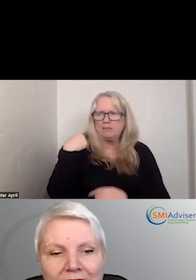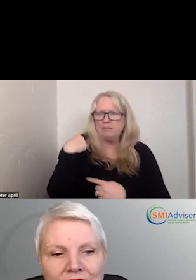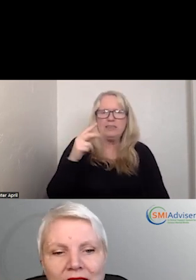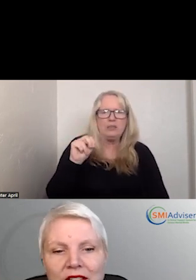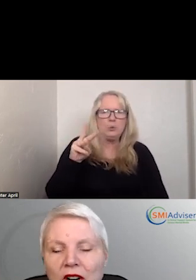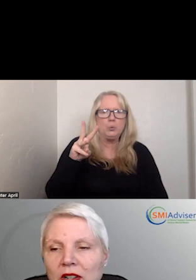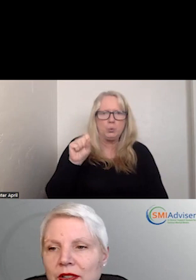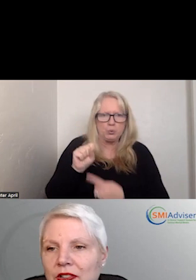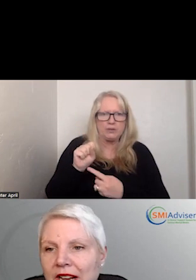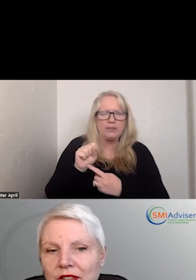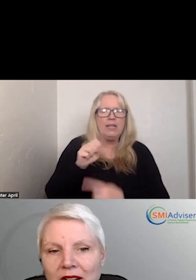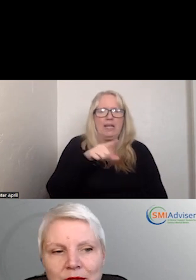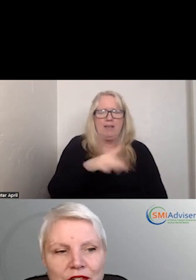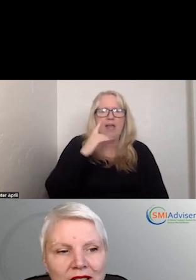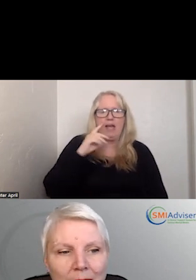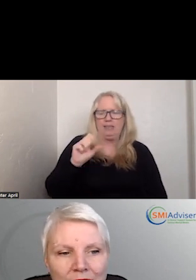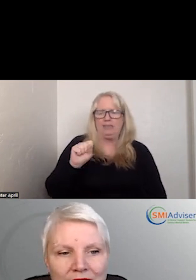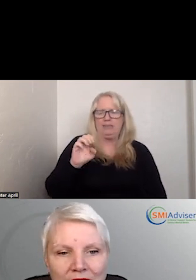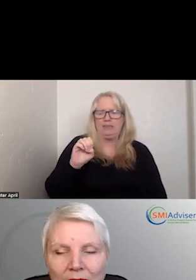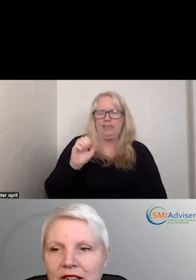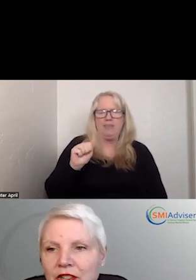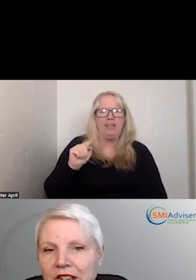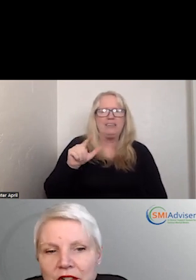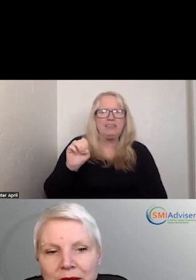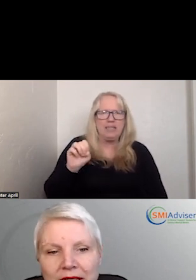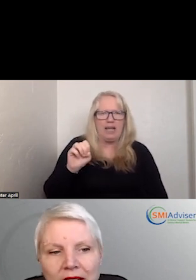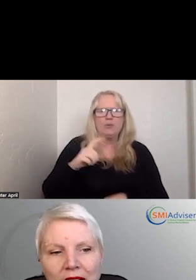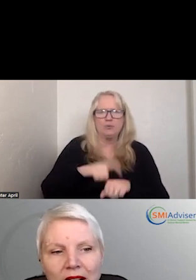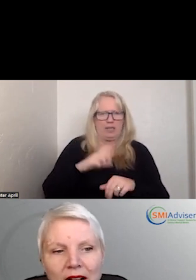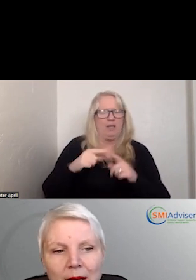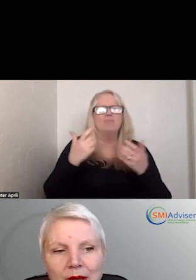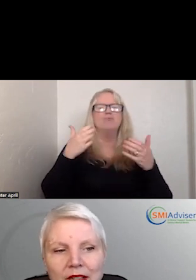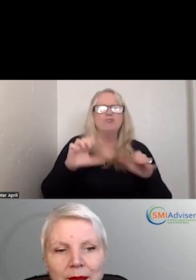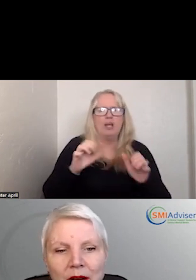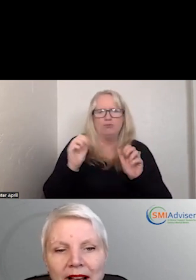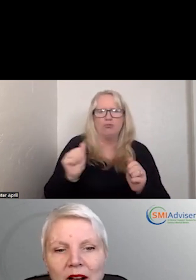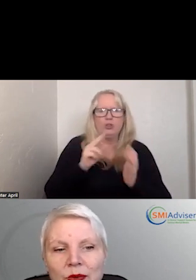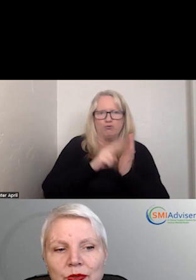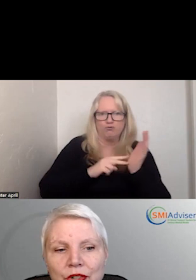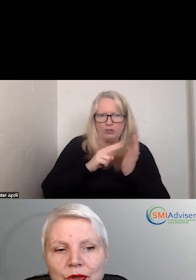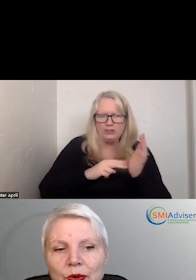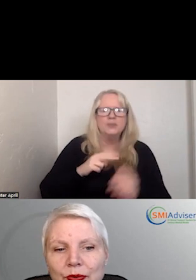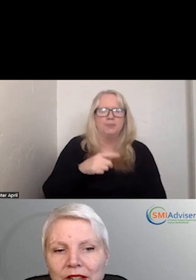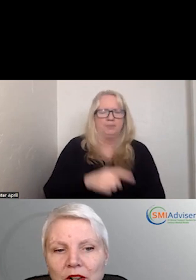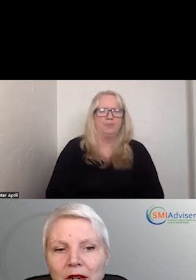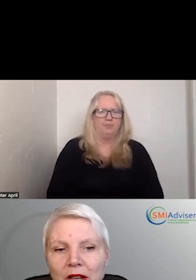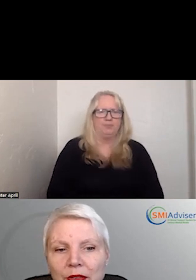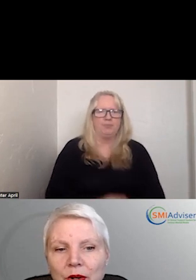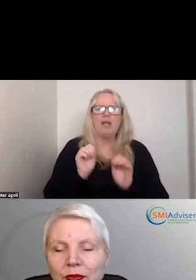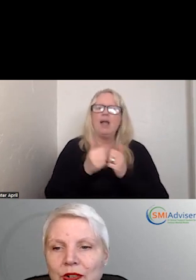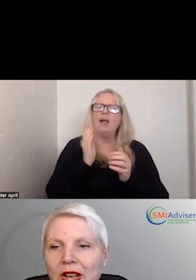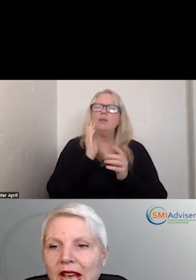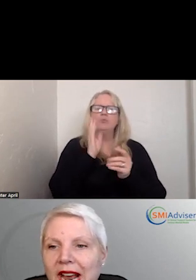good things. This article in the Seattle Times just a couple days ago, I had a chance to read it. It's about how to fix our mental